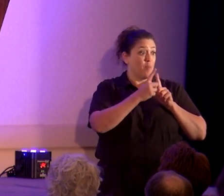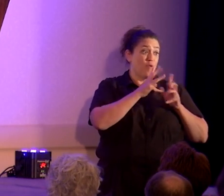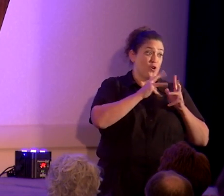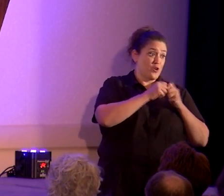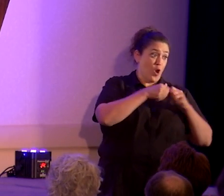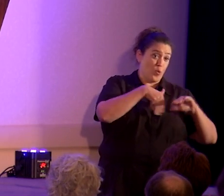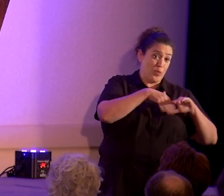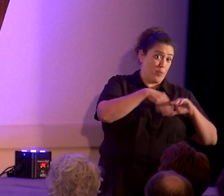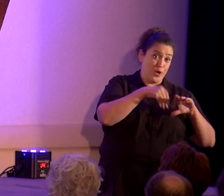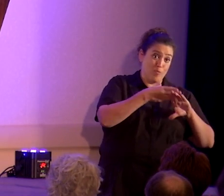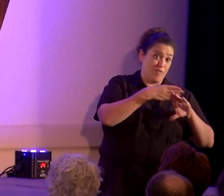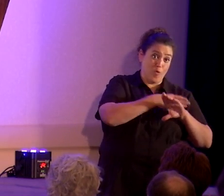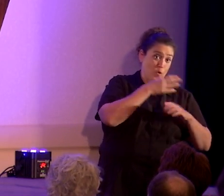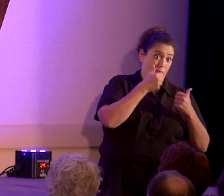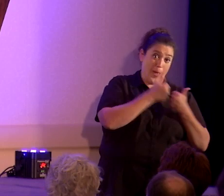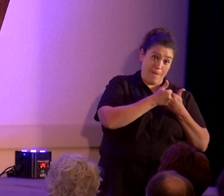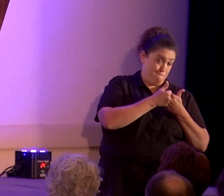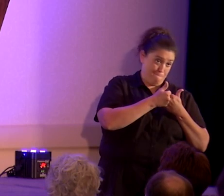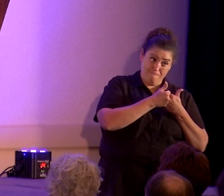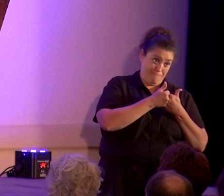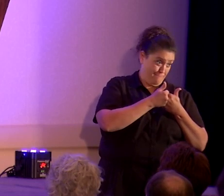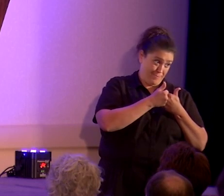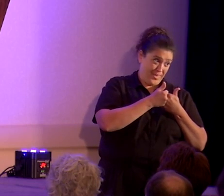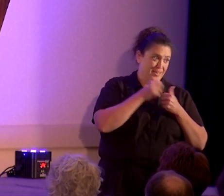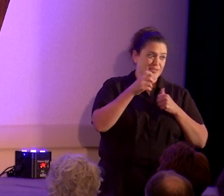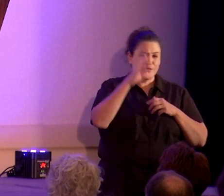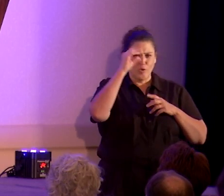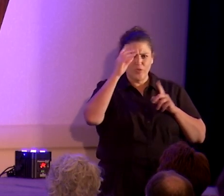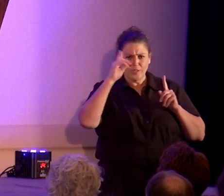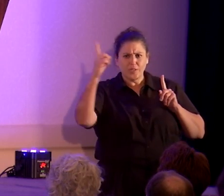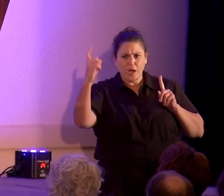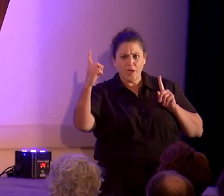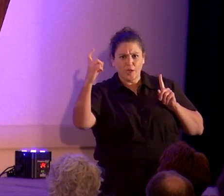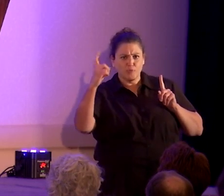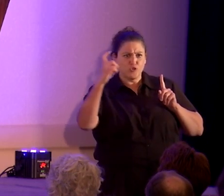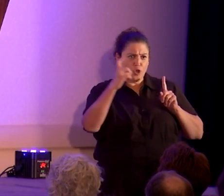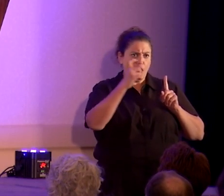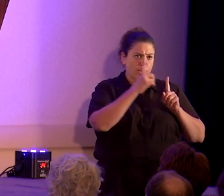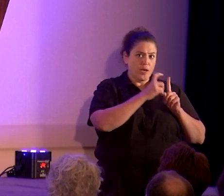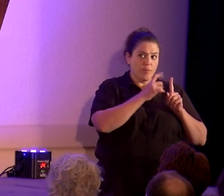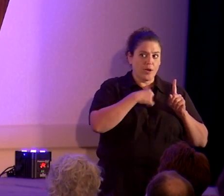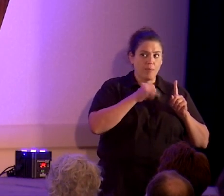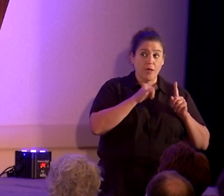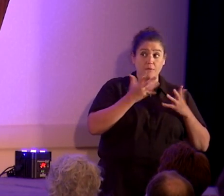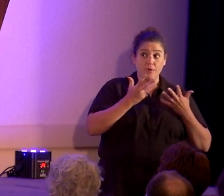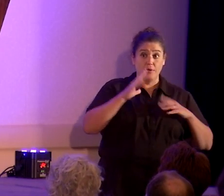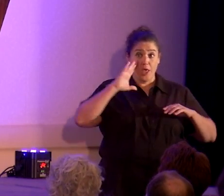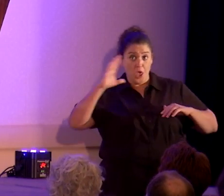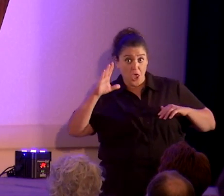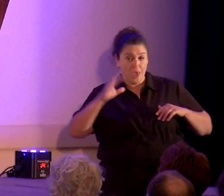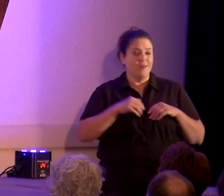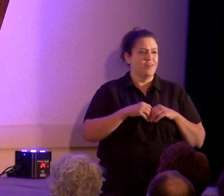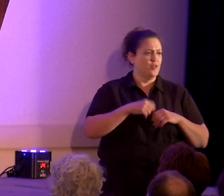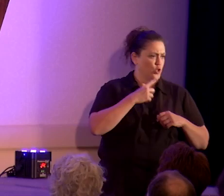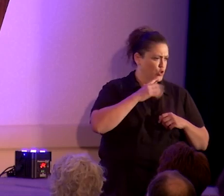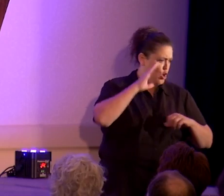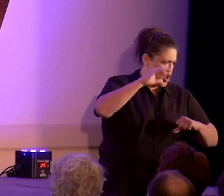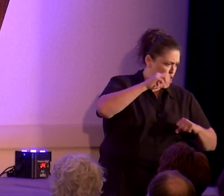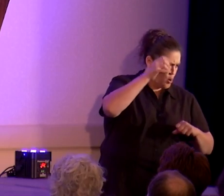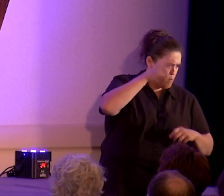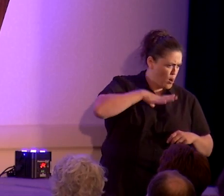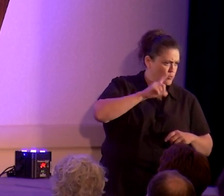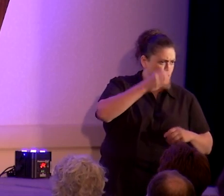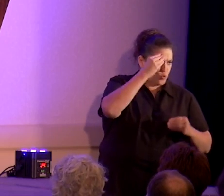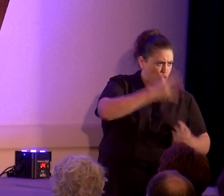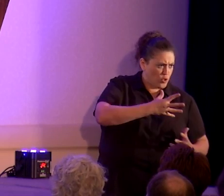punter before the game. And so this guy comes jogging up. I'm like, hey. He's like, hey, man, just want to